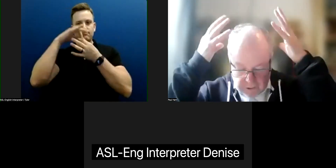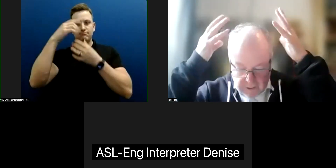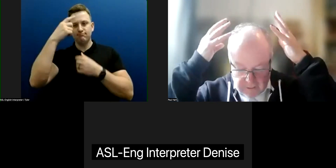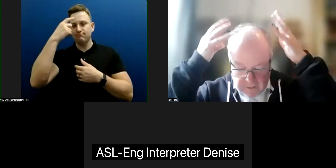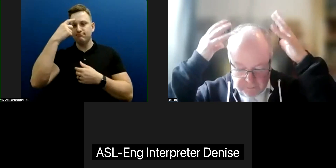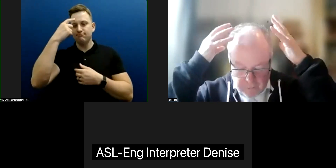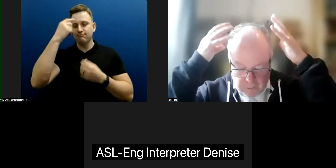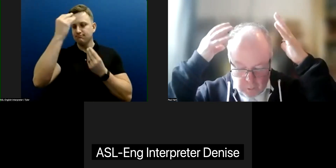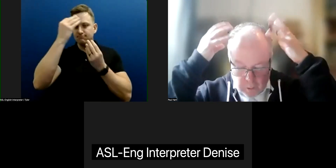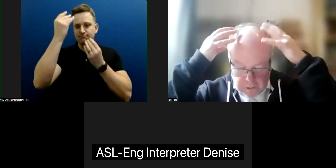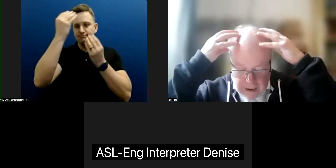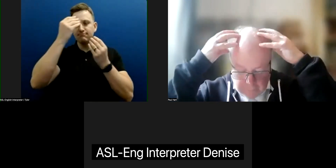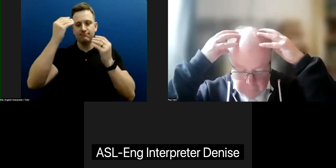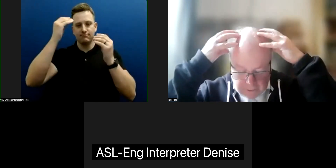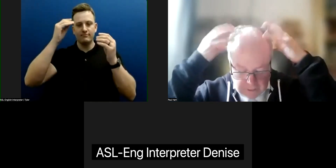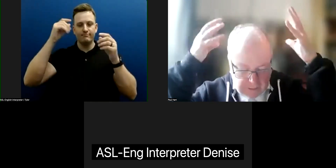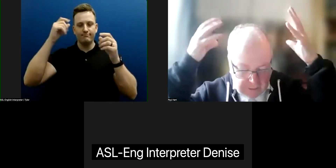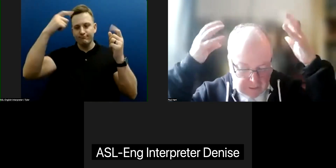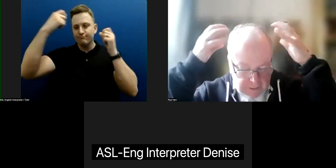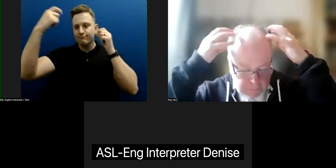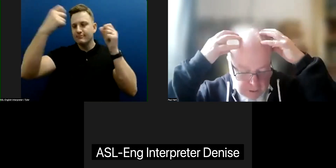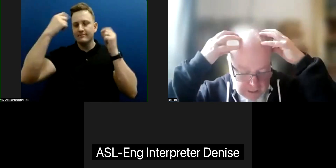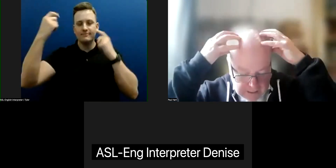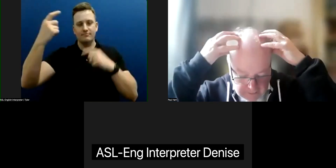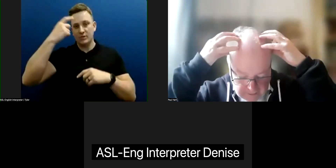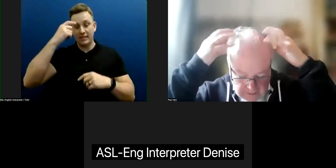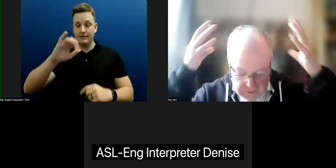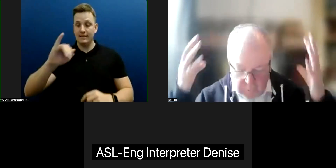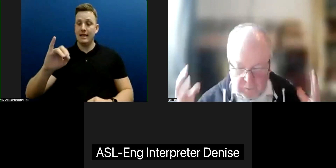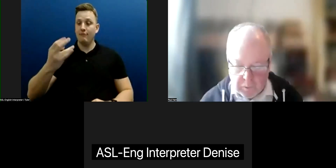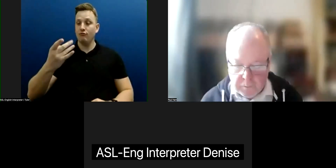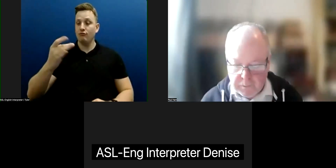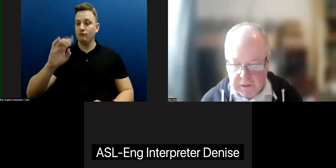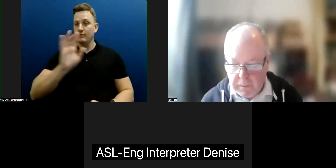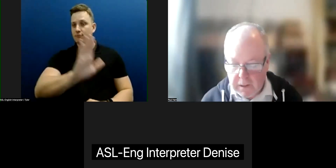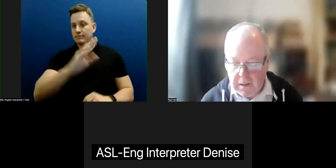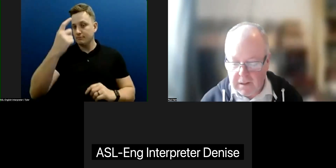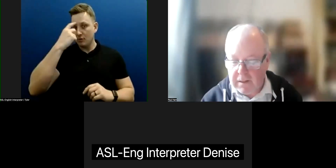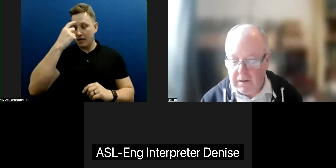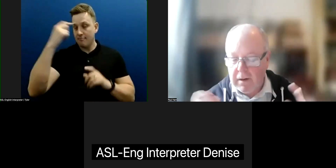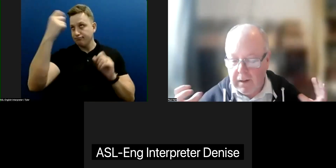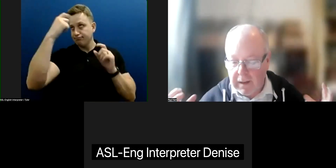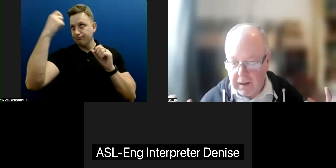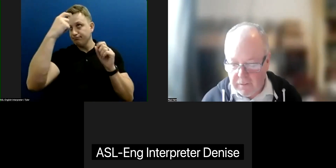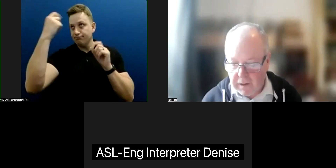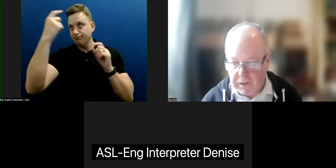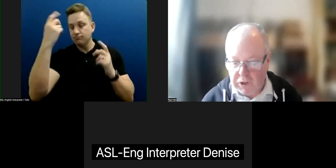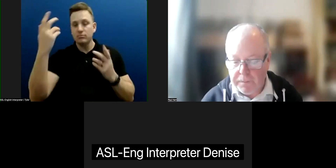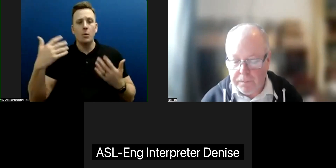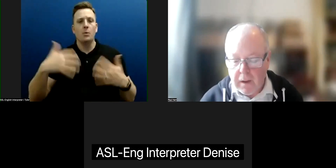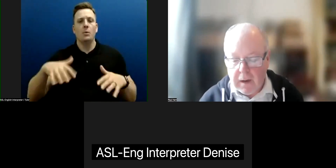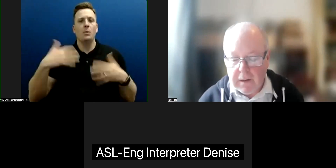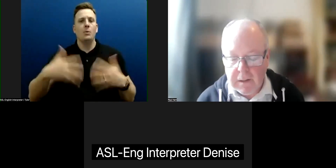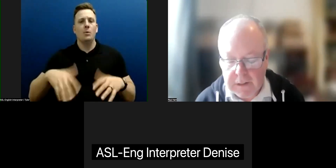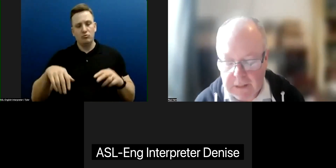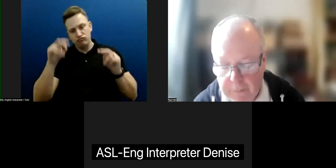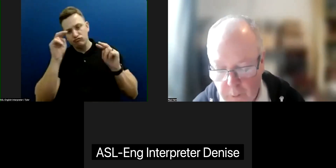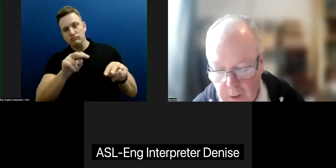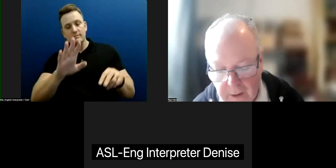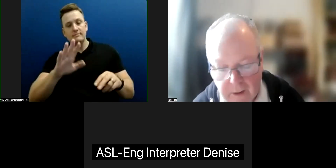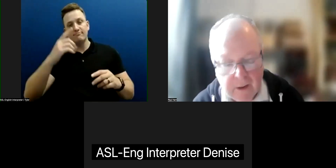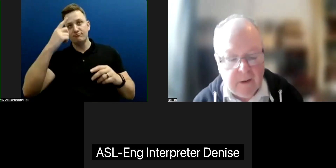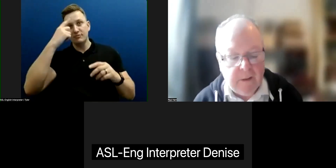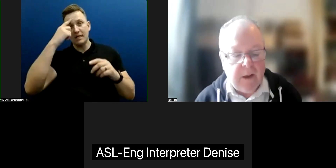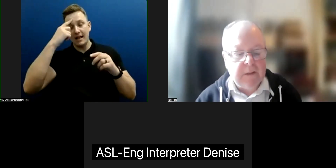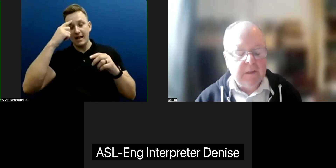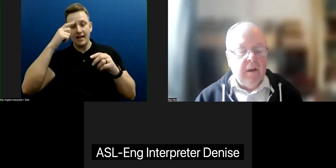just what's happening in Ingrid's brain will just be stunningly rich. And in the same